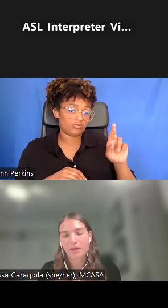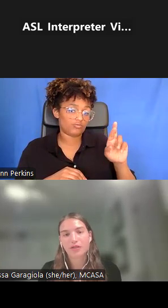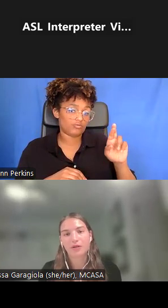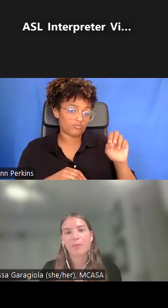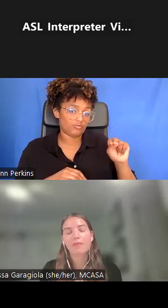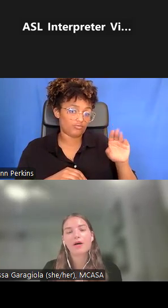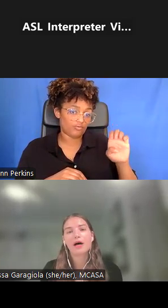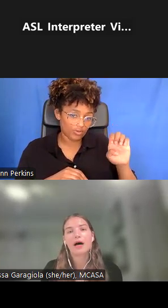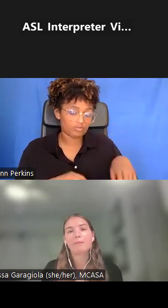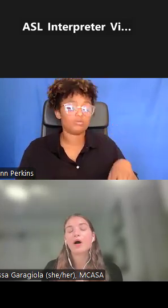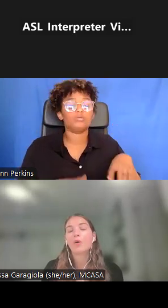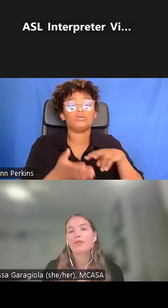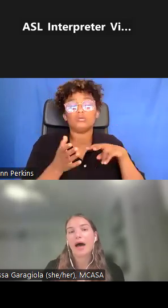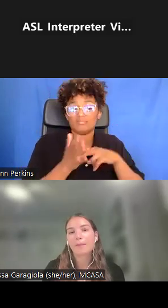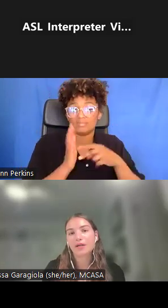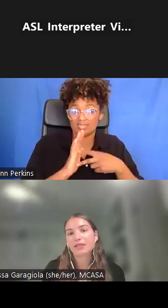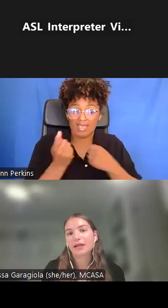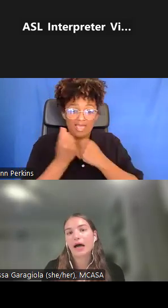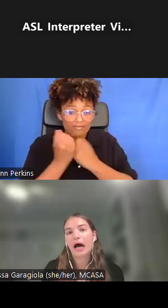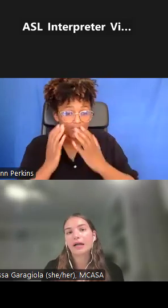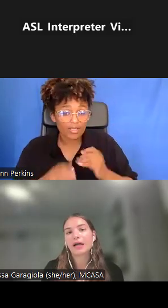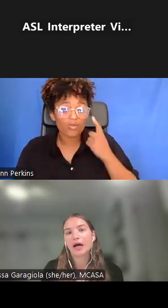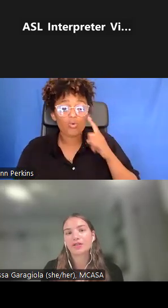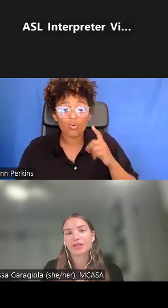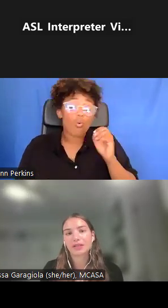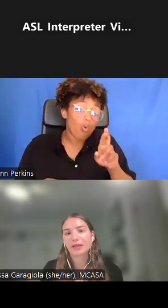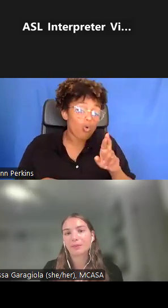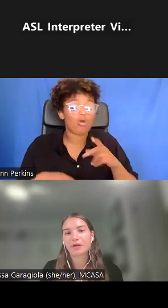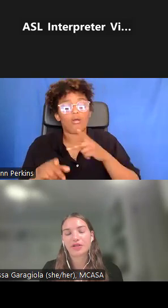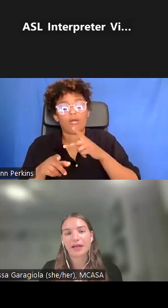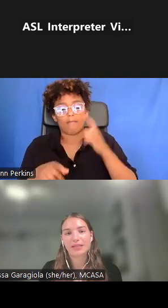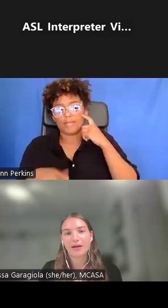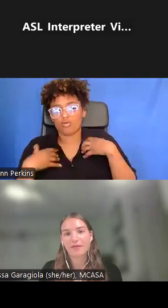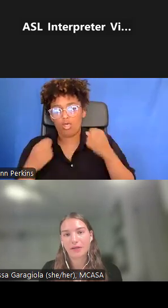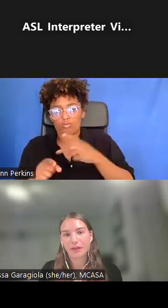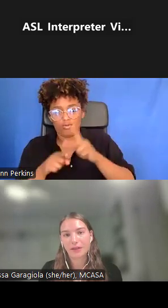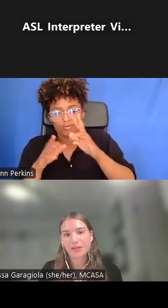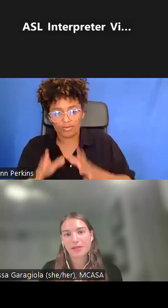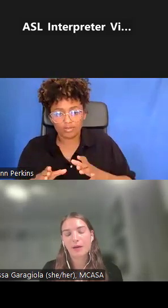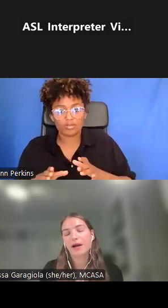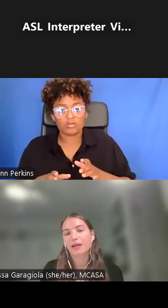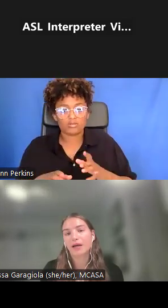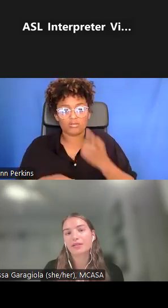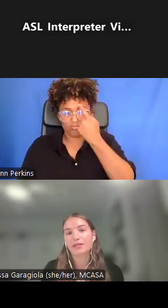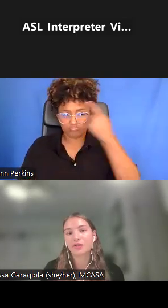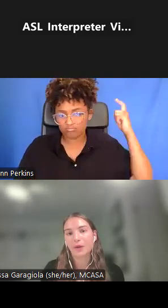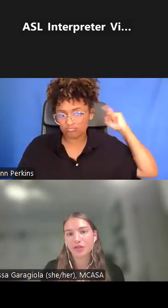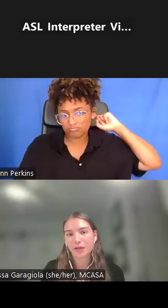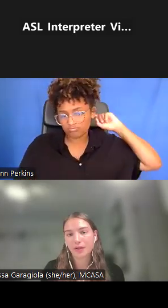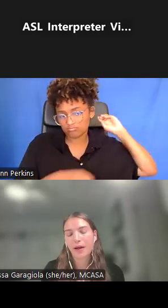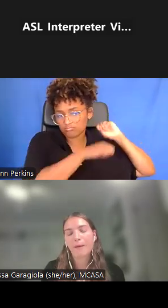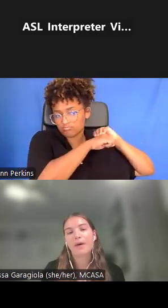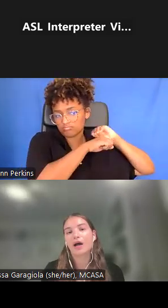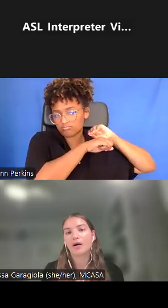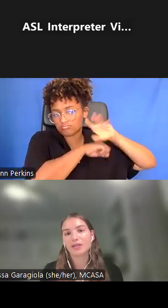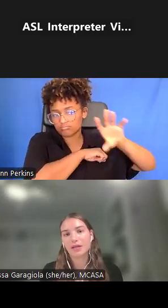mental health professional, when that person unconsciously projects their feelings about a client's